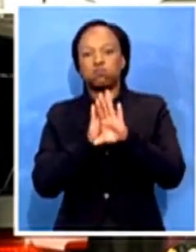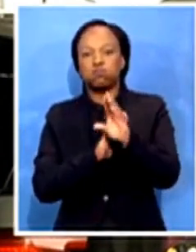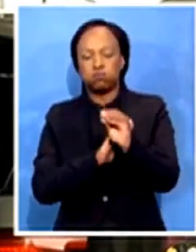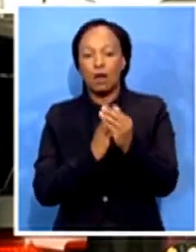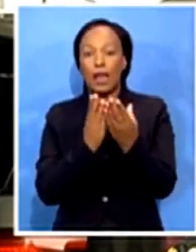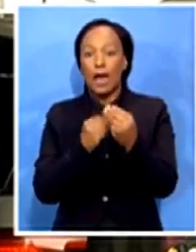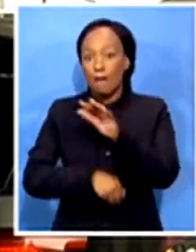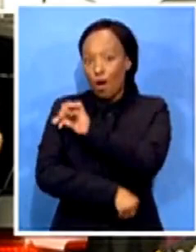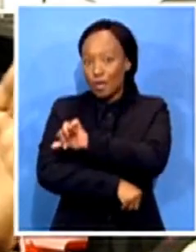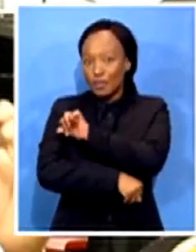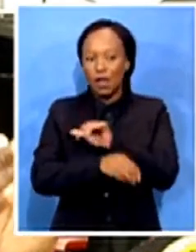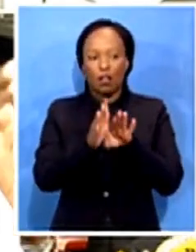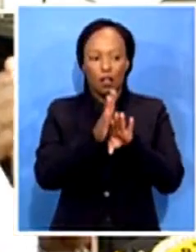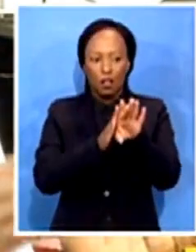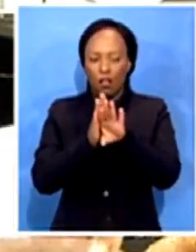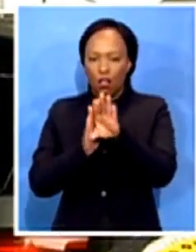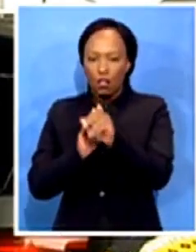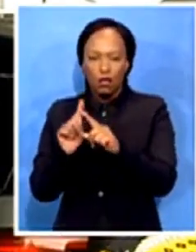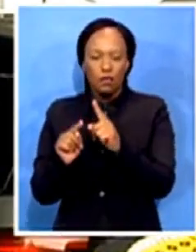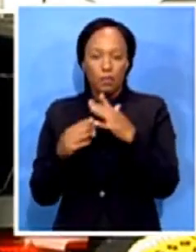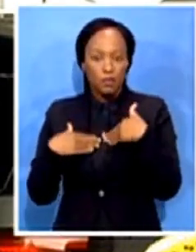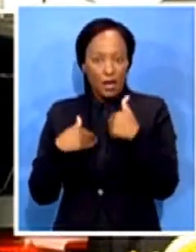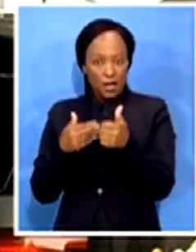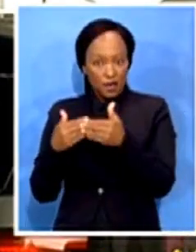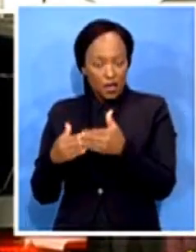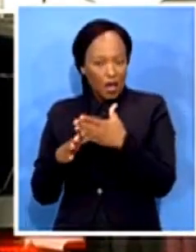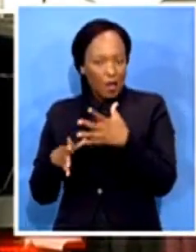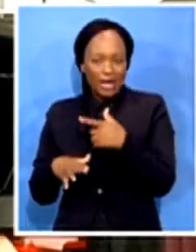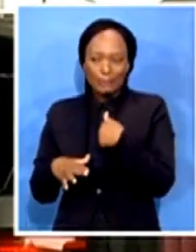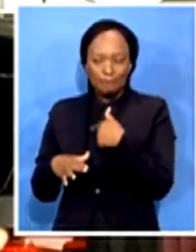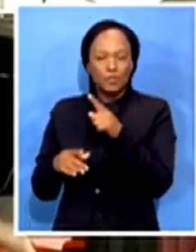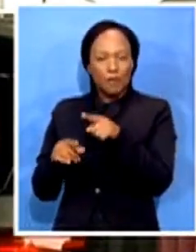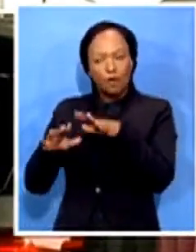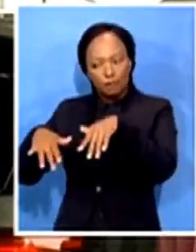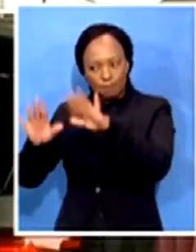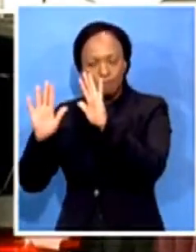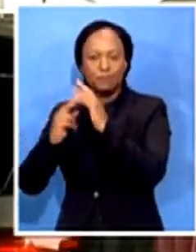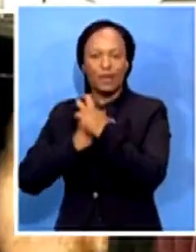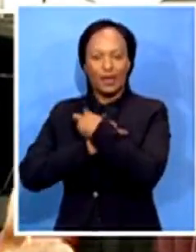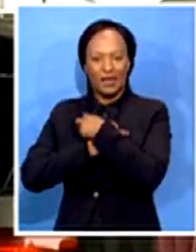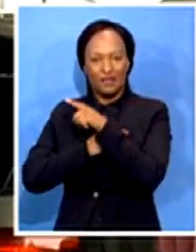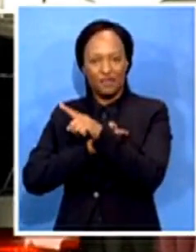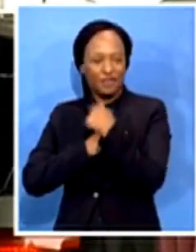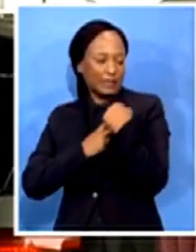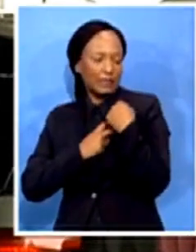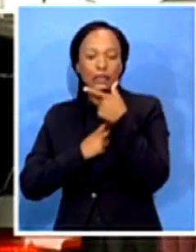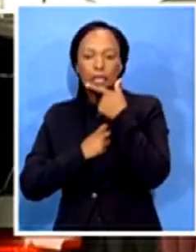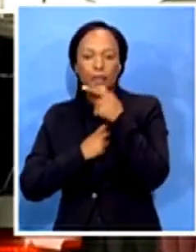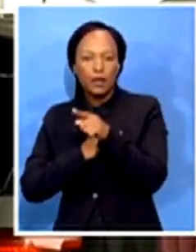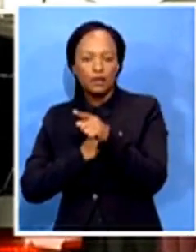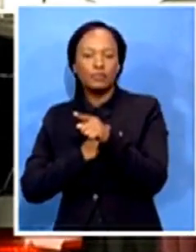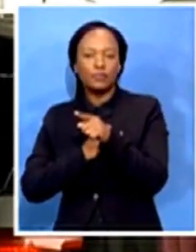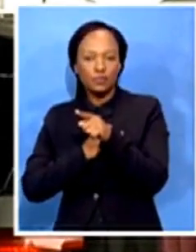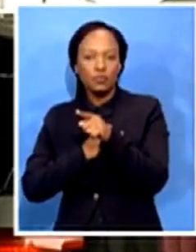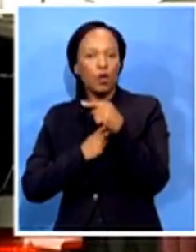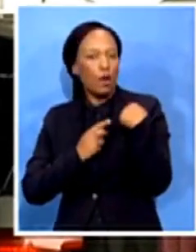the healthcare workers who could have been released in December, were busy treating patients, although the numbers were low.